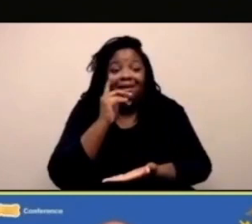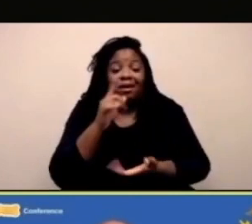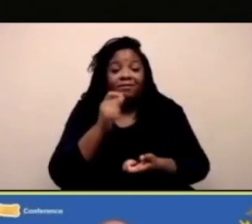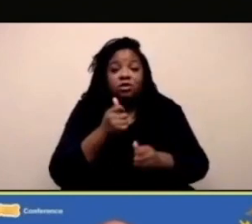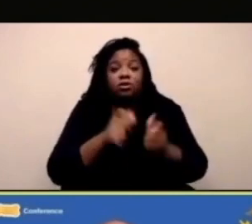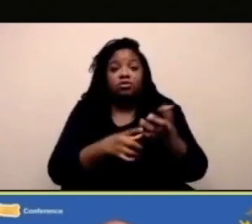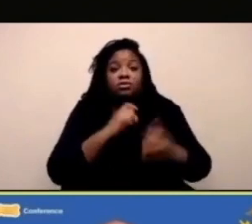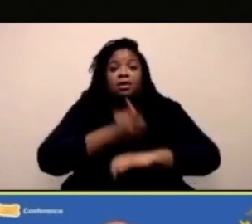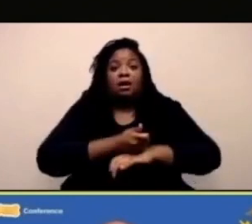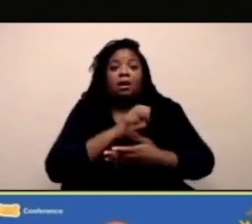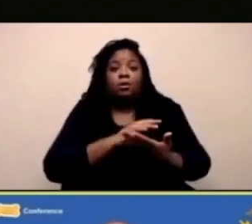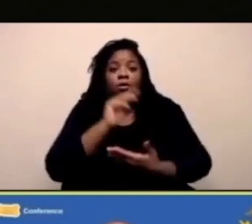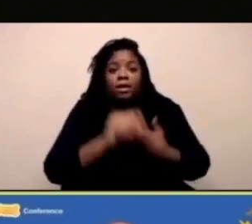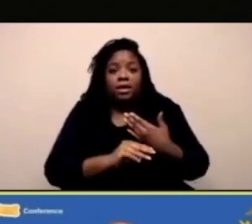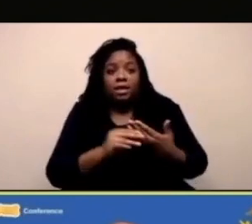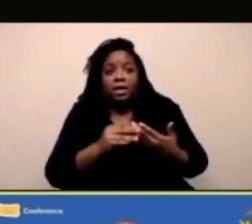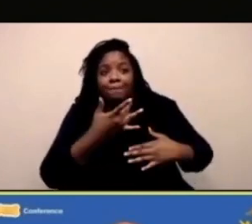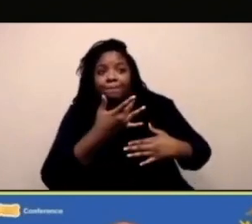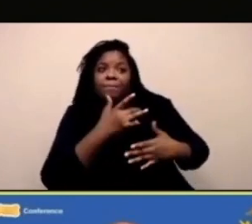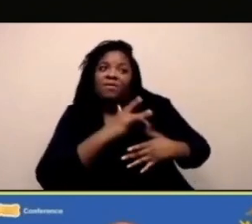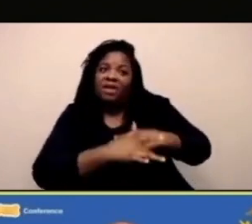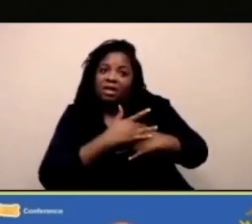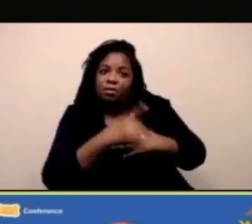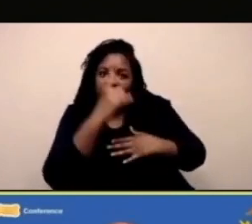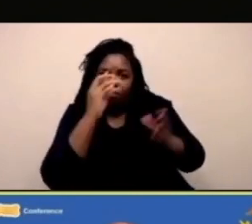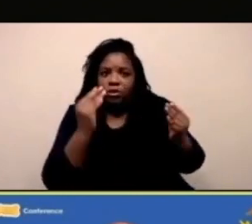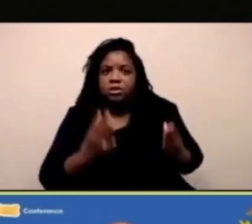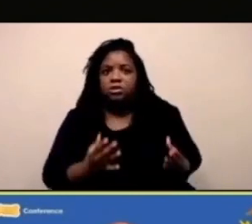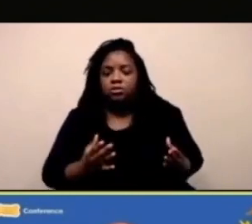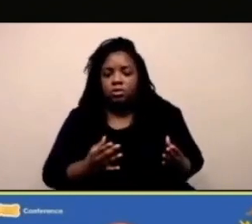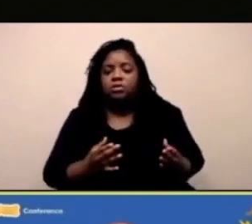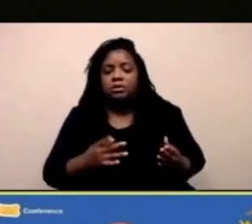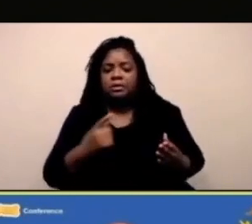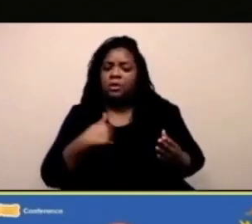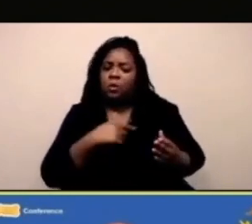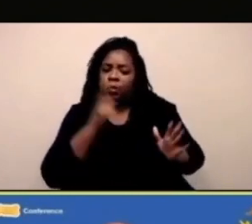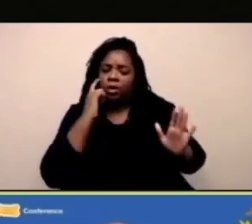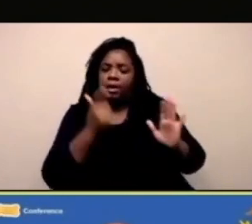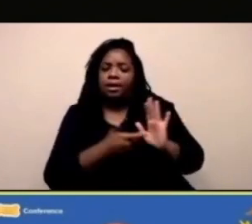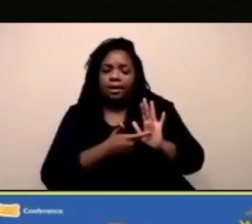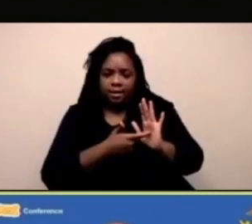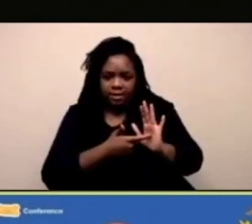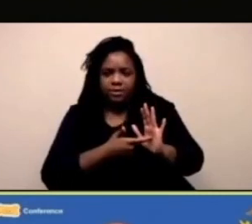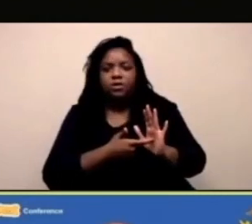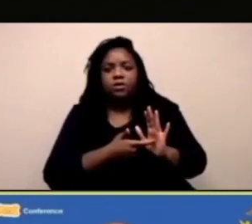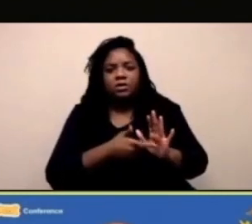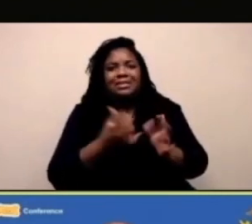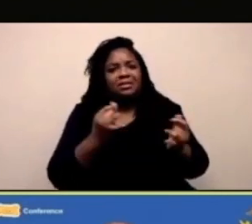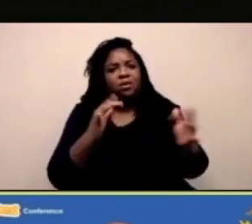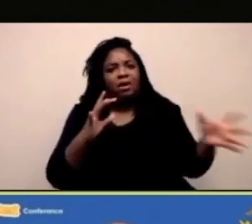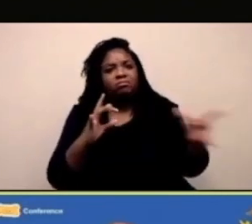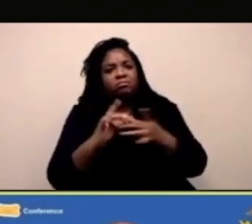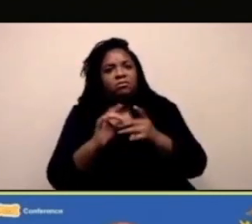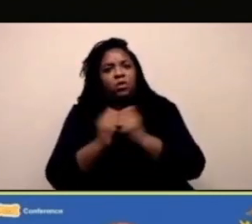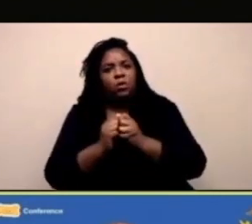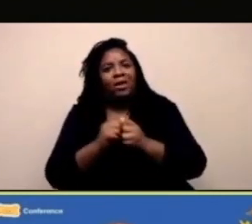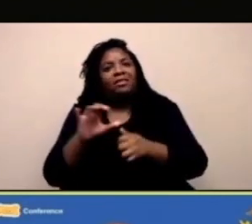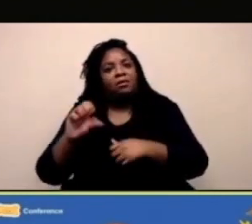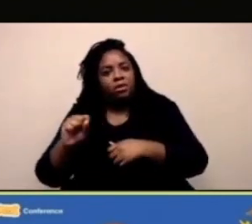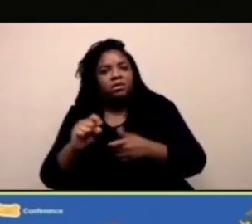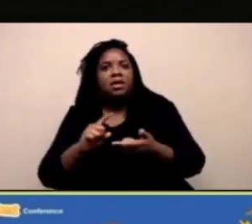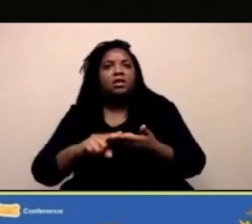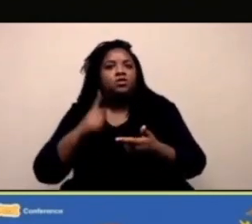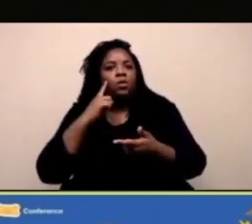content available to teachers. And when looking through that, we recognize that there's tie-ins to computer science and